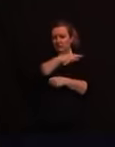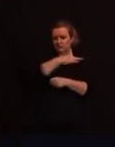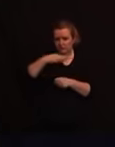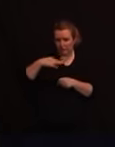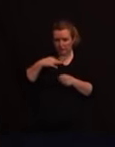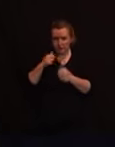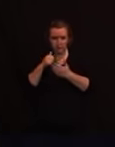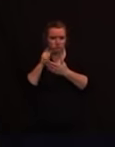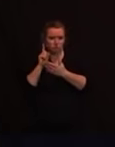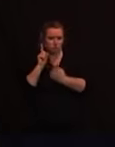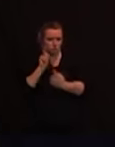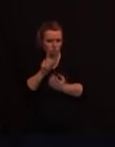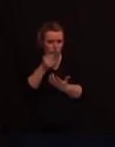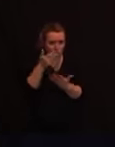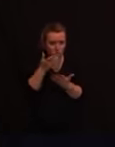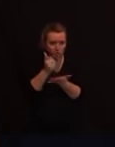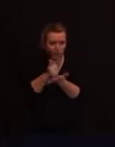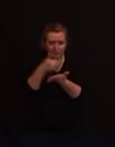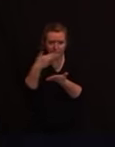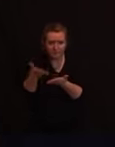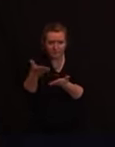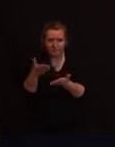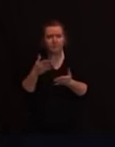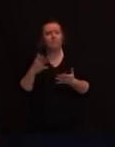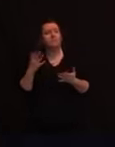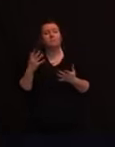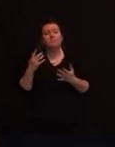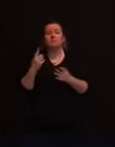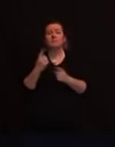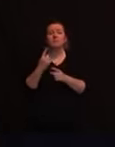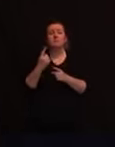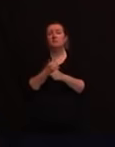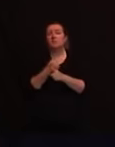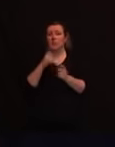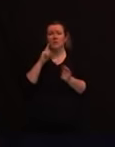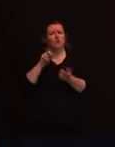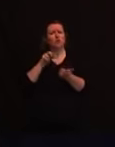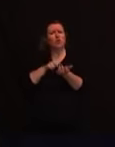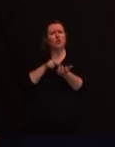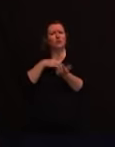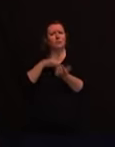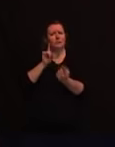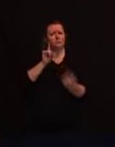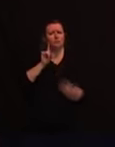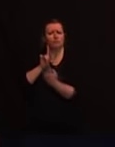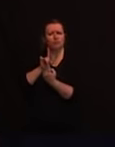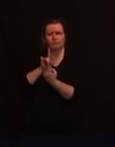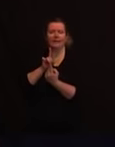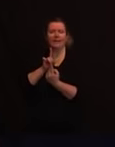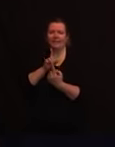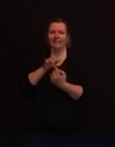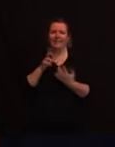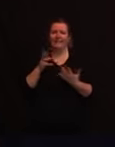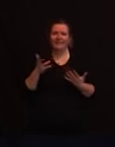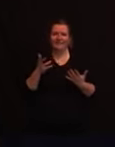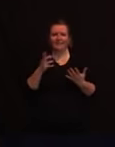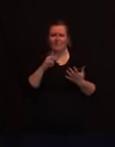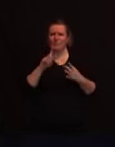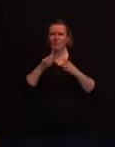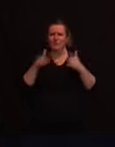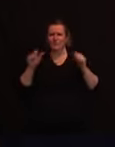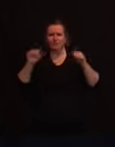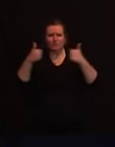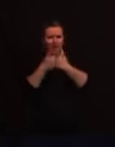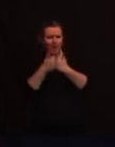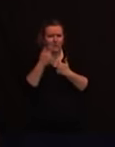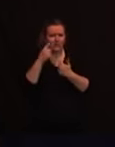a typical medical surgical ratio. That's the biggest challenge we have, because the